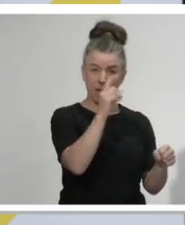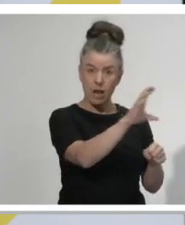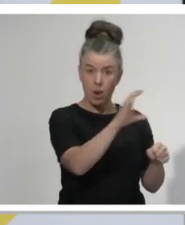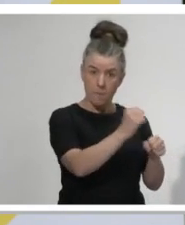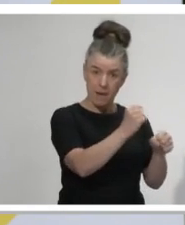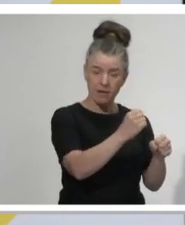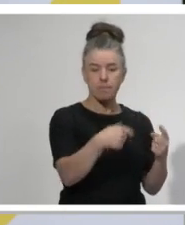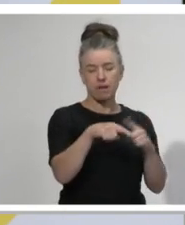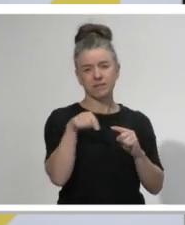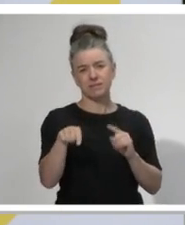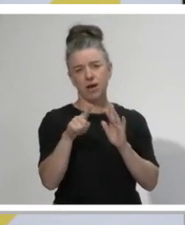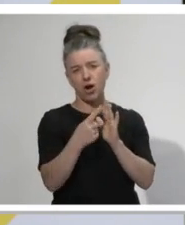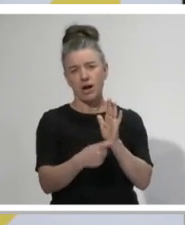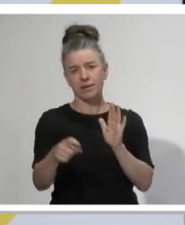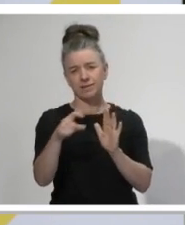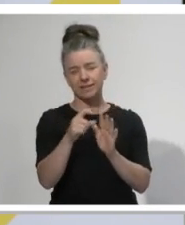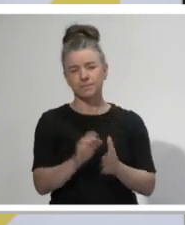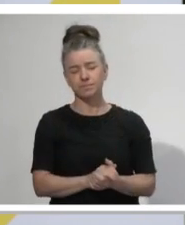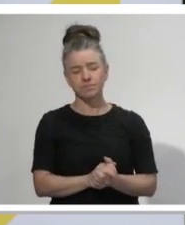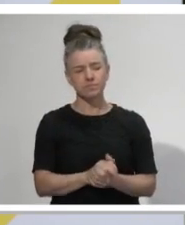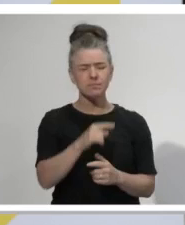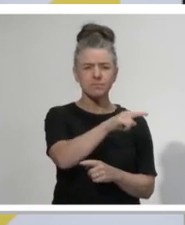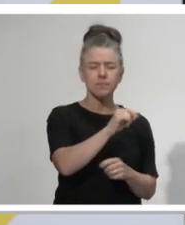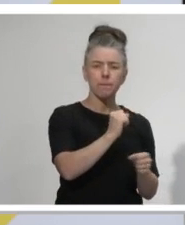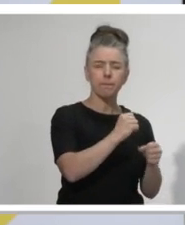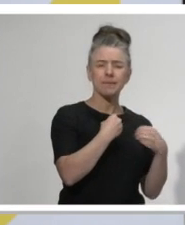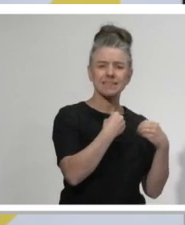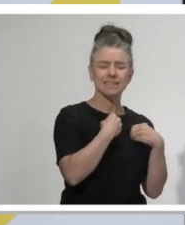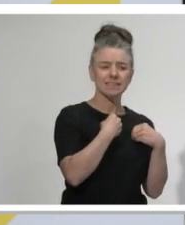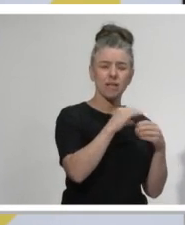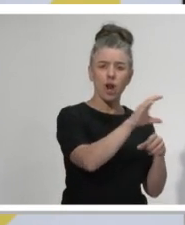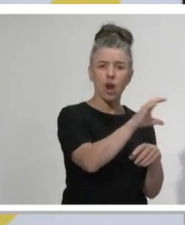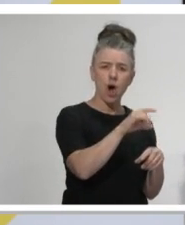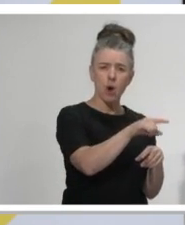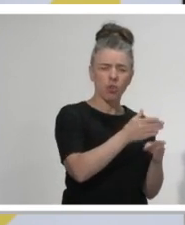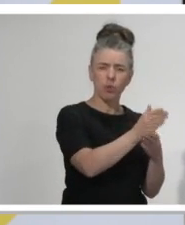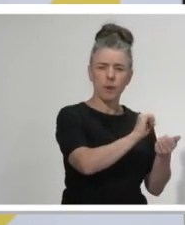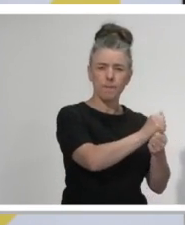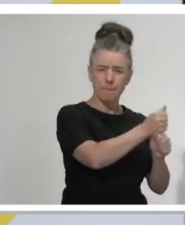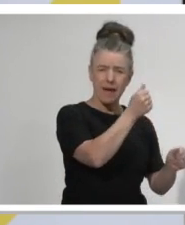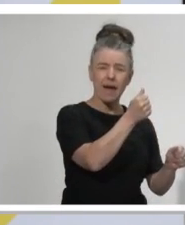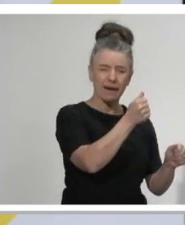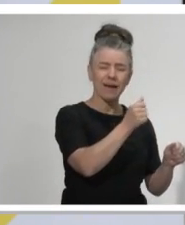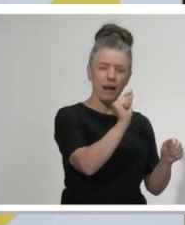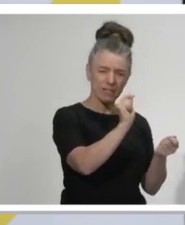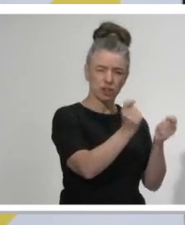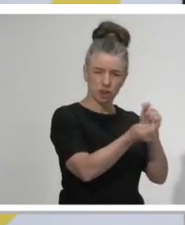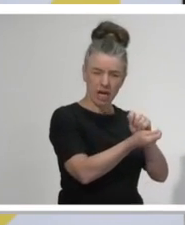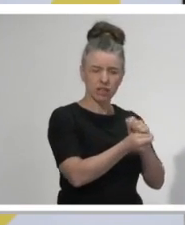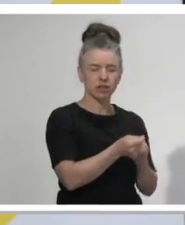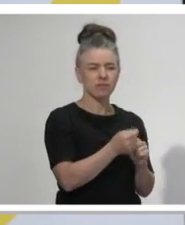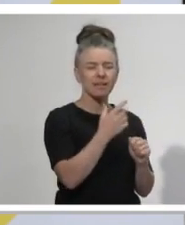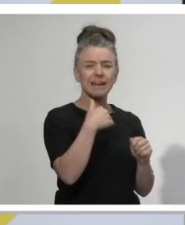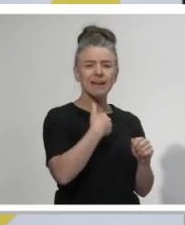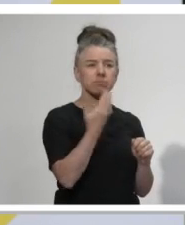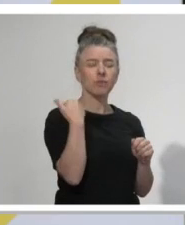a number of updates to this scheme based on the feedback we've had. This includes removing the government's requirement for a general security